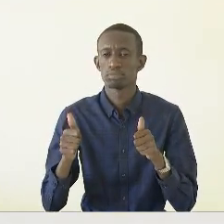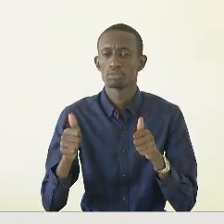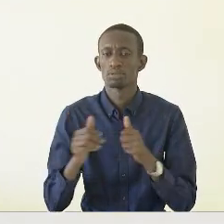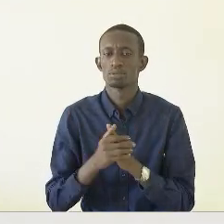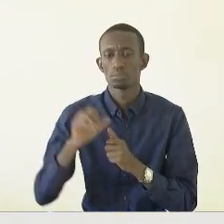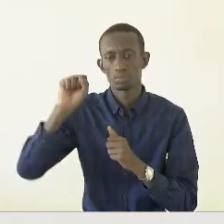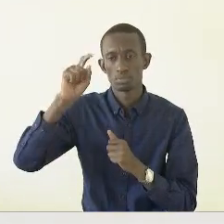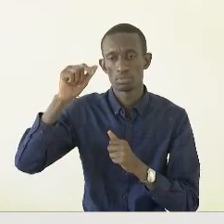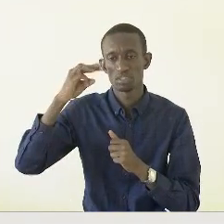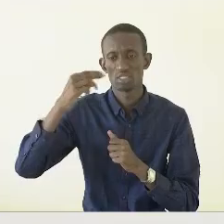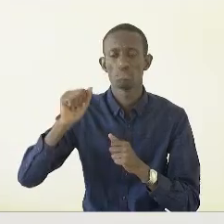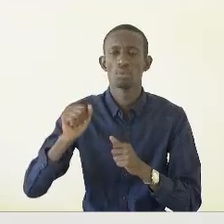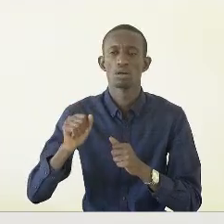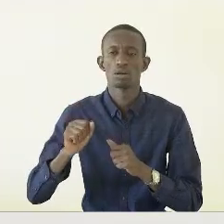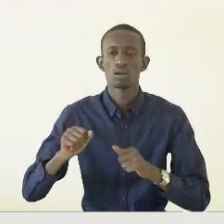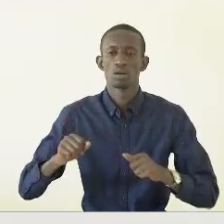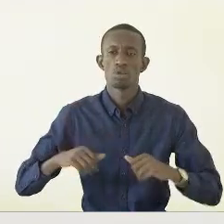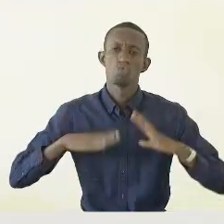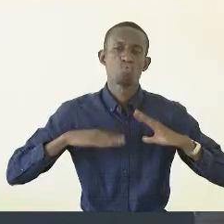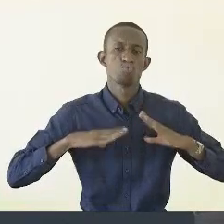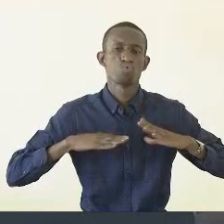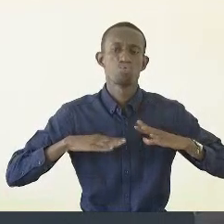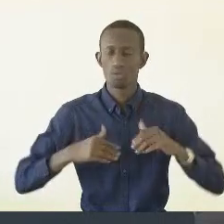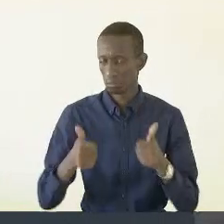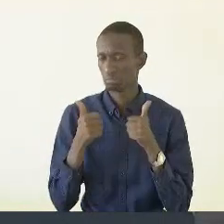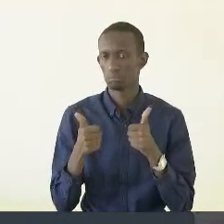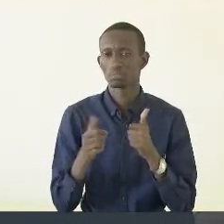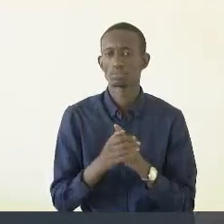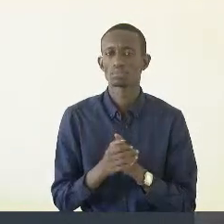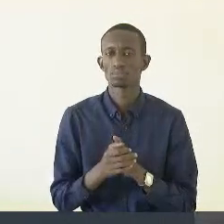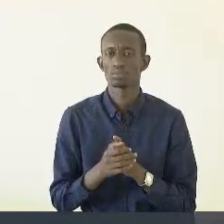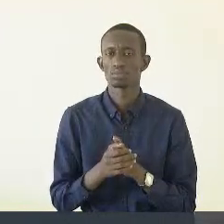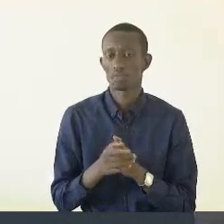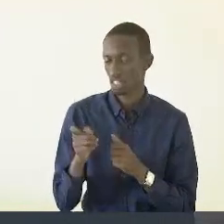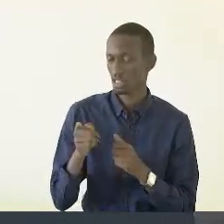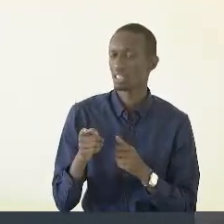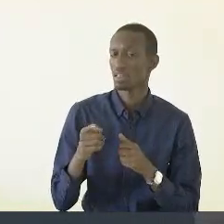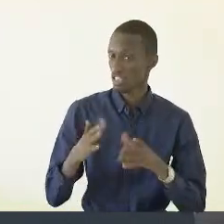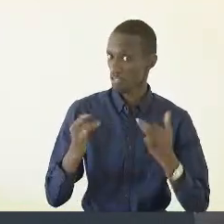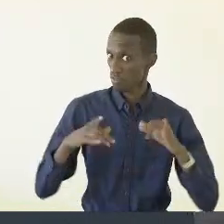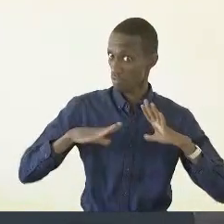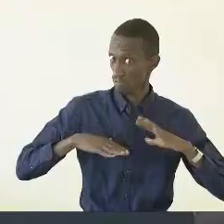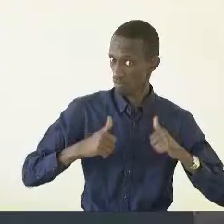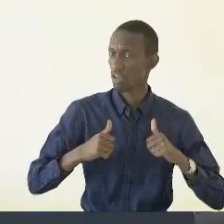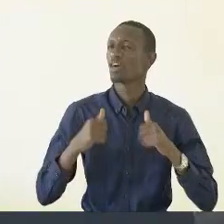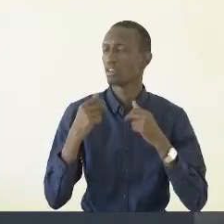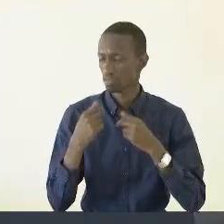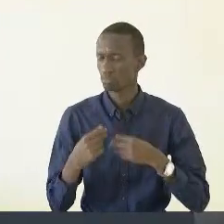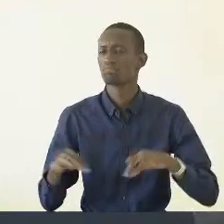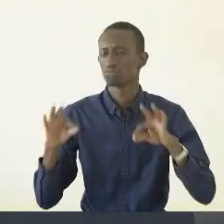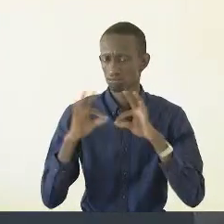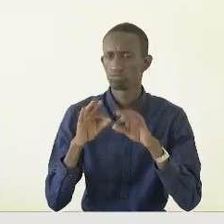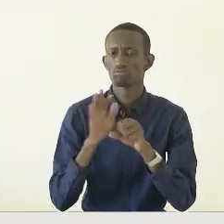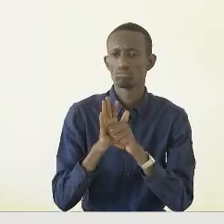can be exposed. When it is exposed, that means the function of pollination will take place